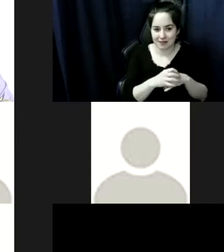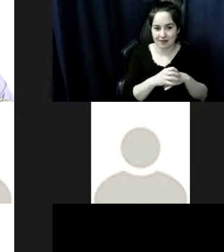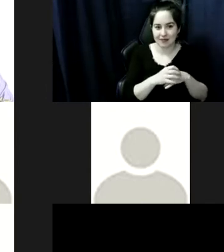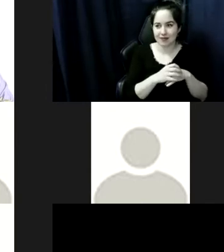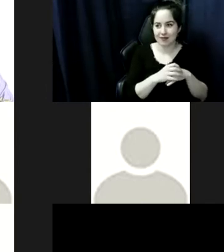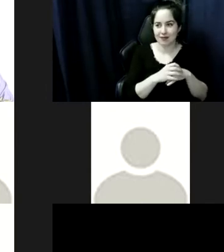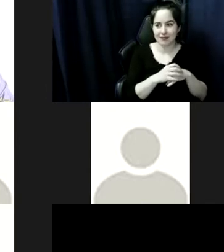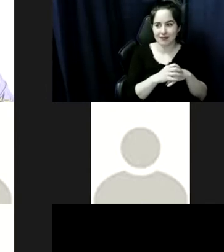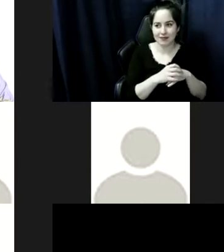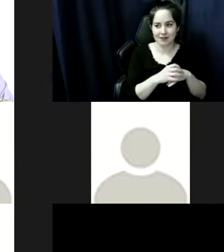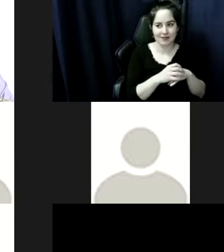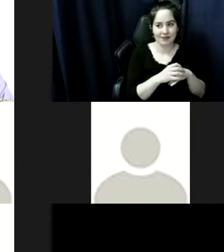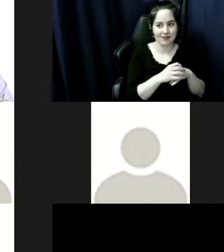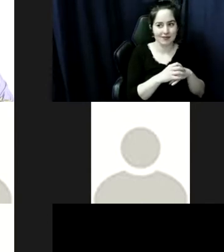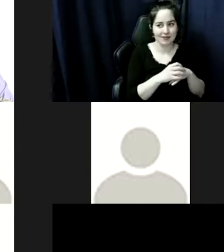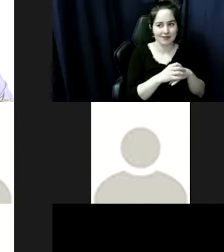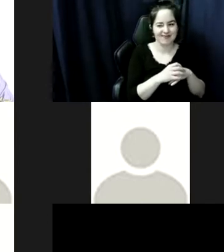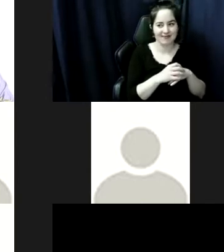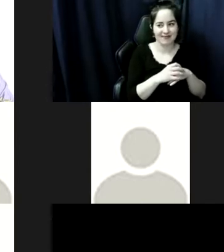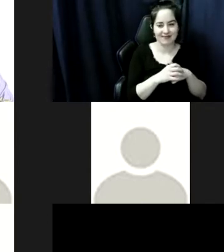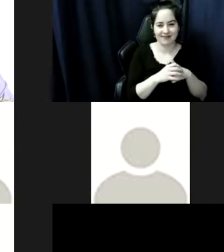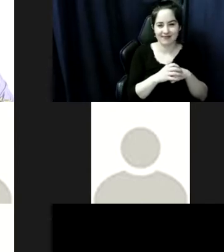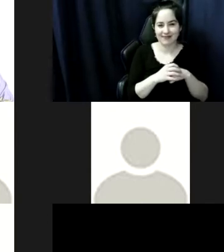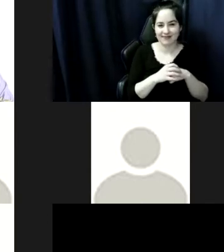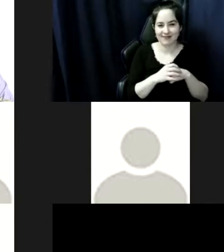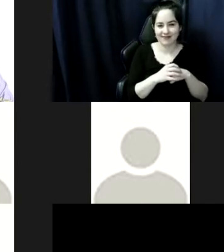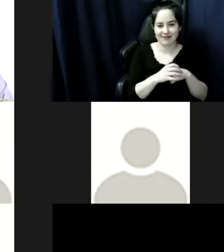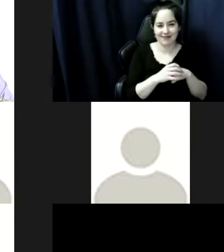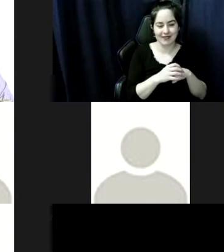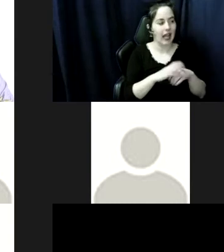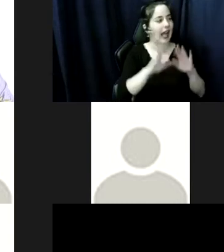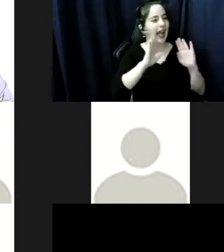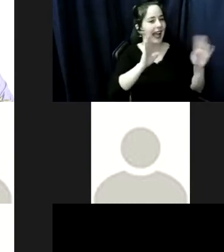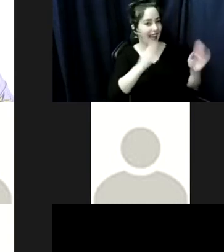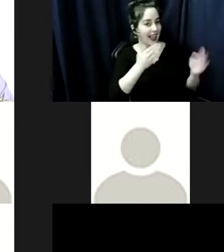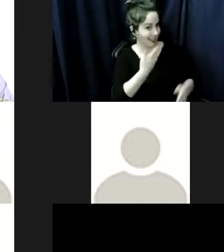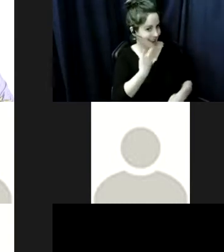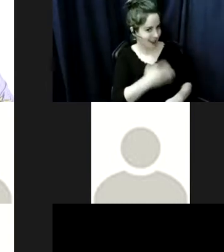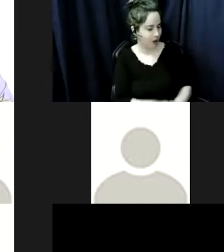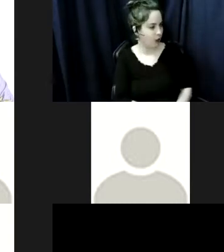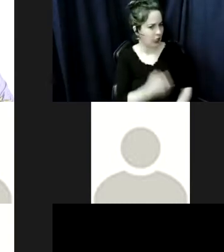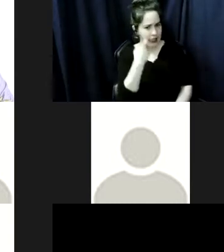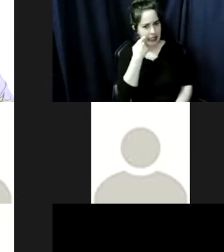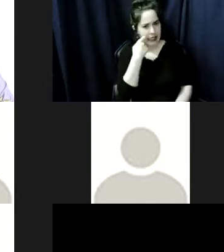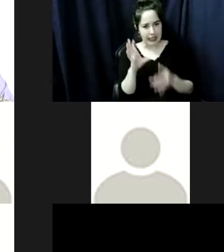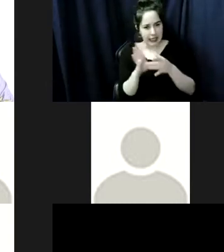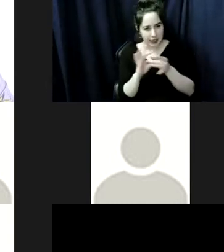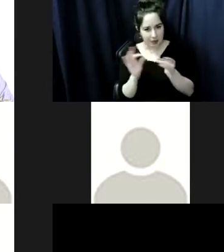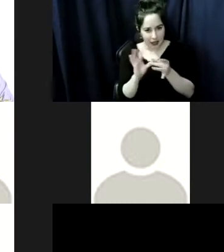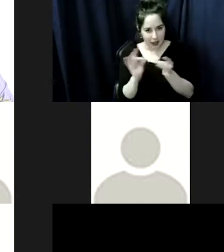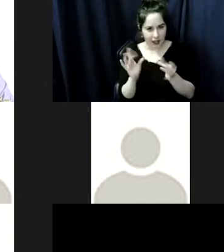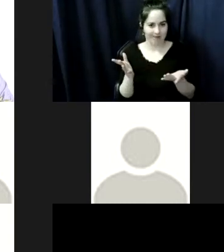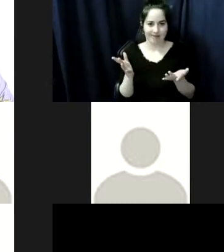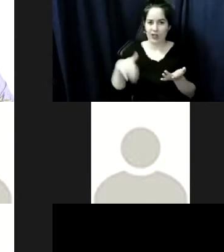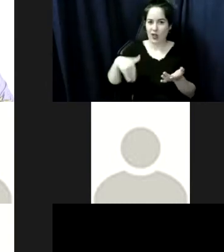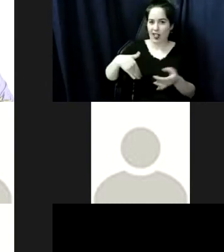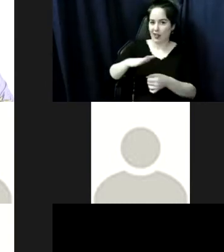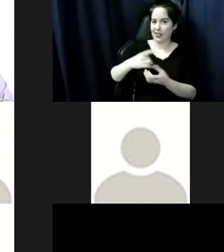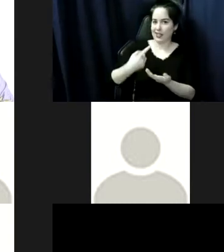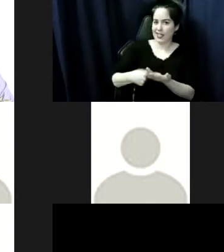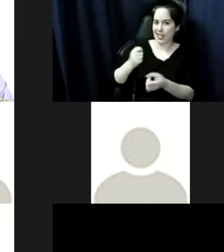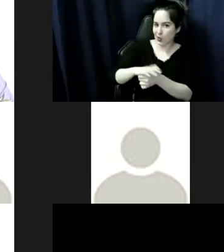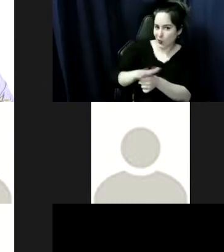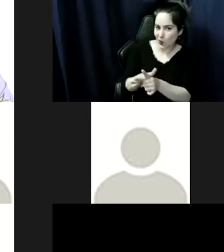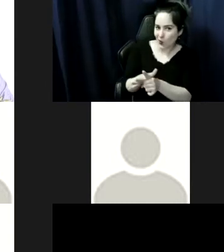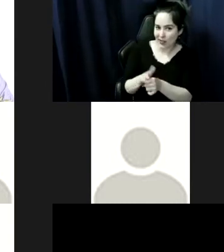Hi, can you hear me? Yes. Hi, thanks so much. I don't know, you just mentioned, because you hadn't talked about COVID, I have questions or